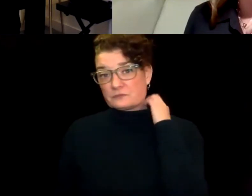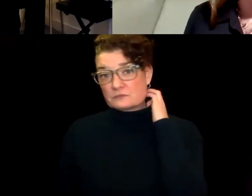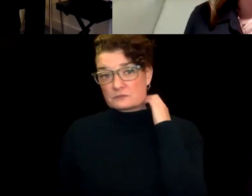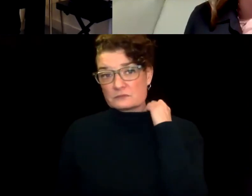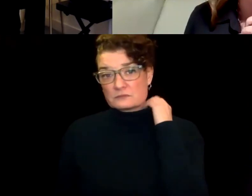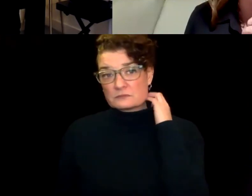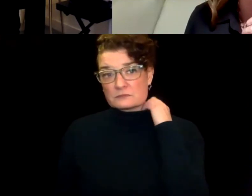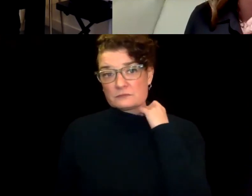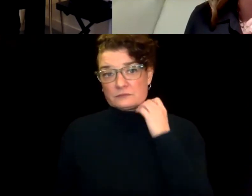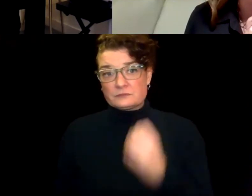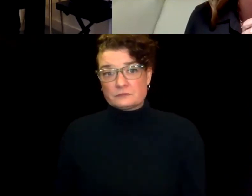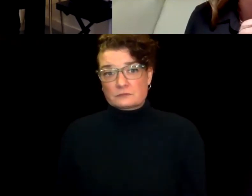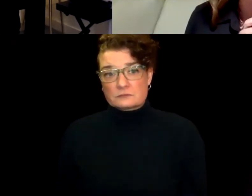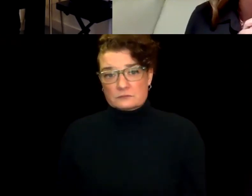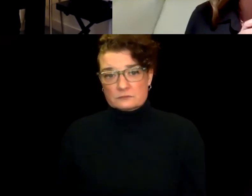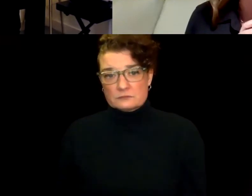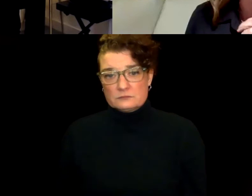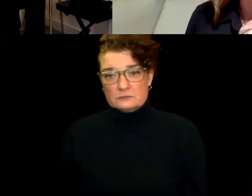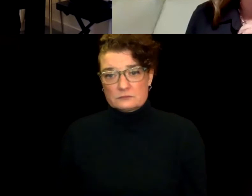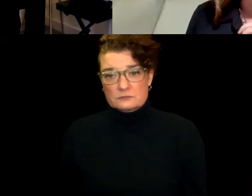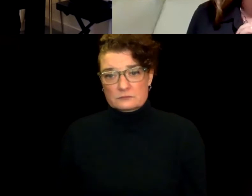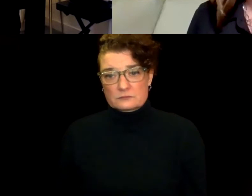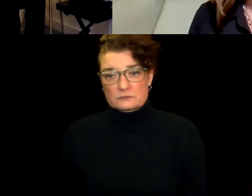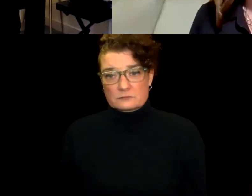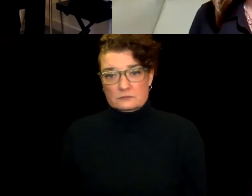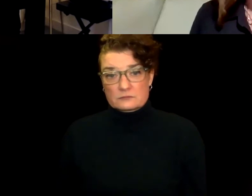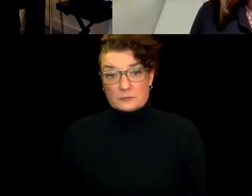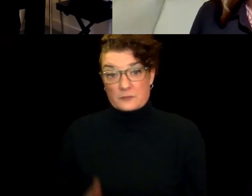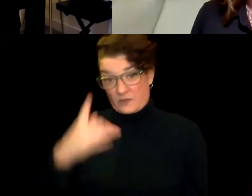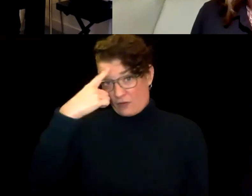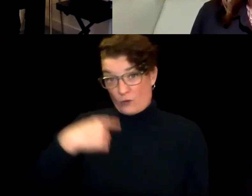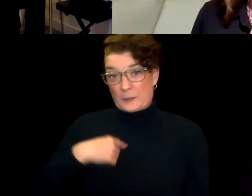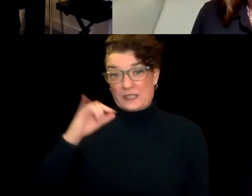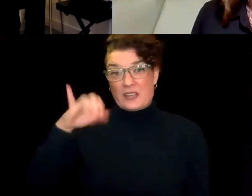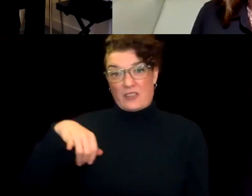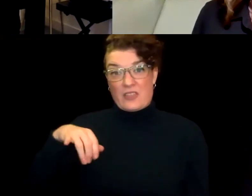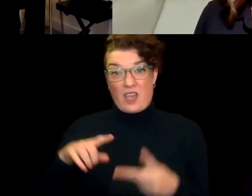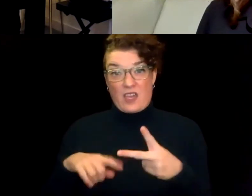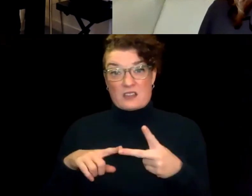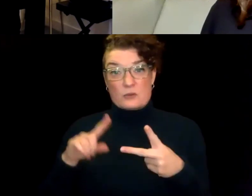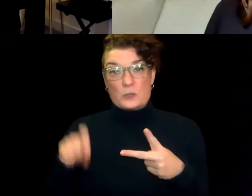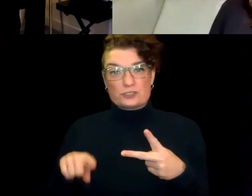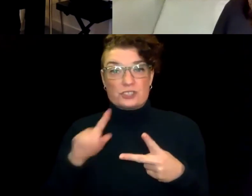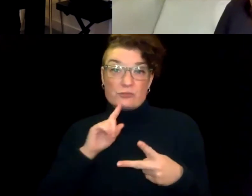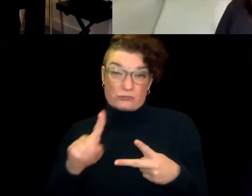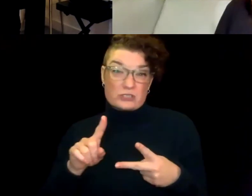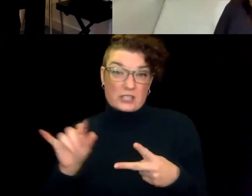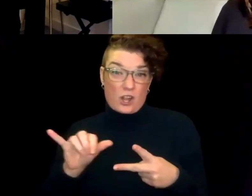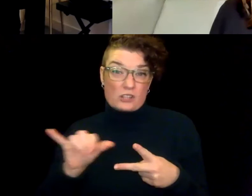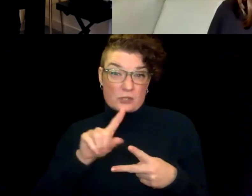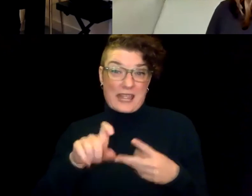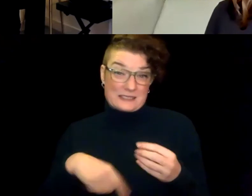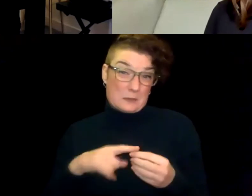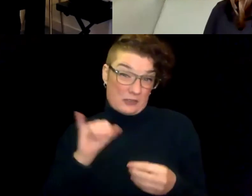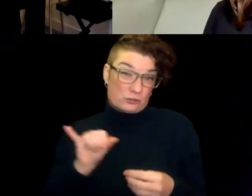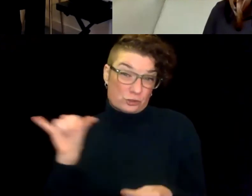And I think that question, to me, that is also a question about the insurance system